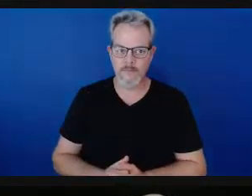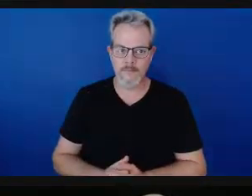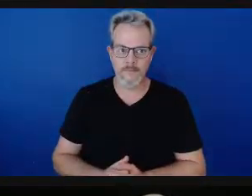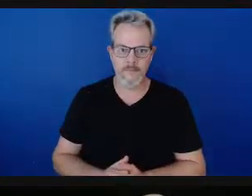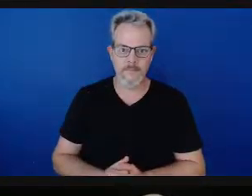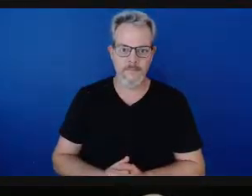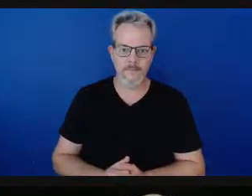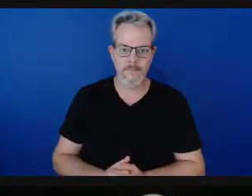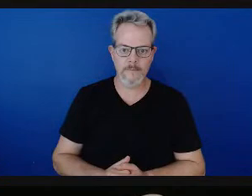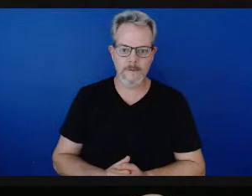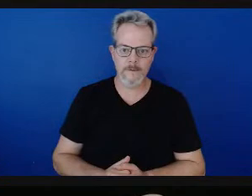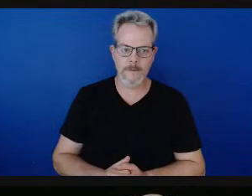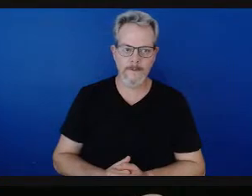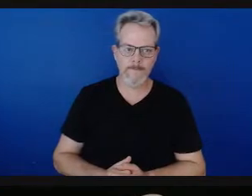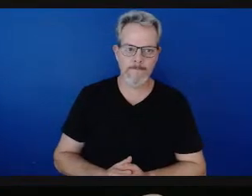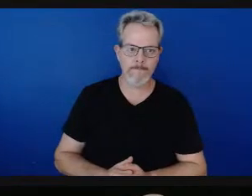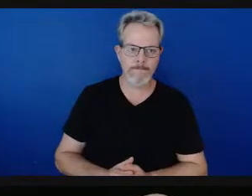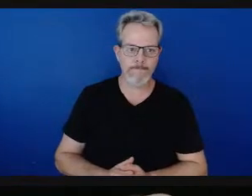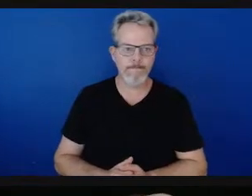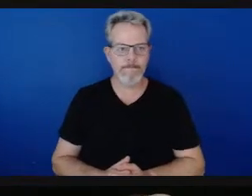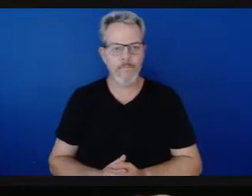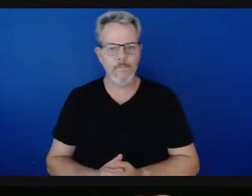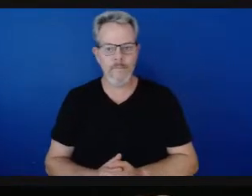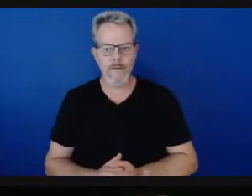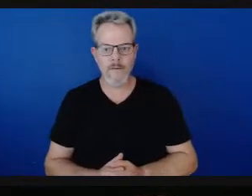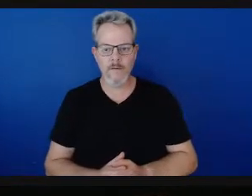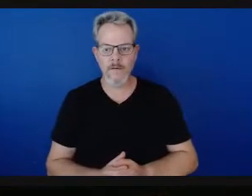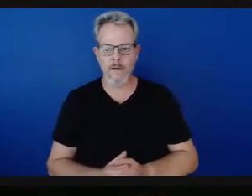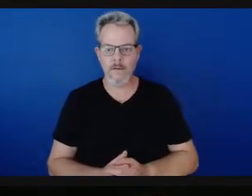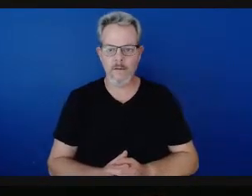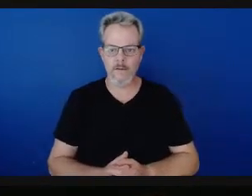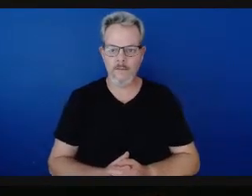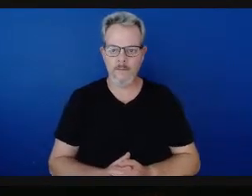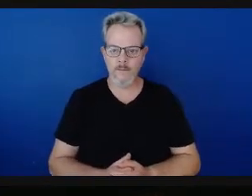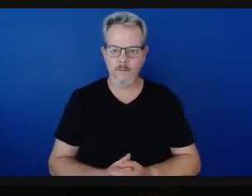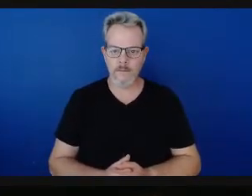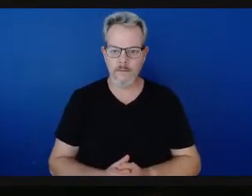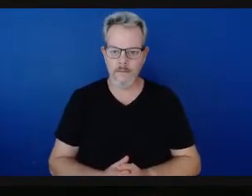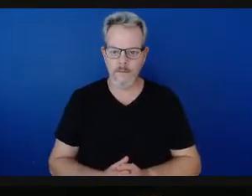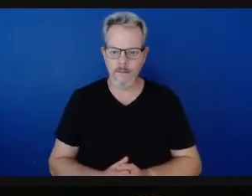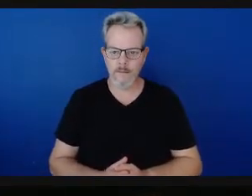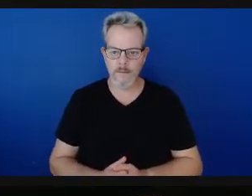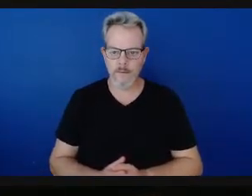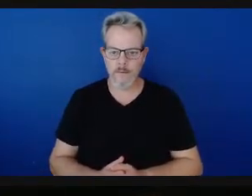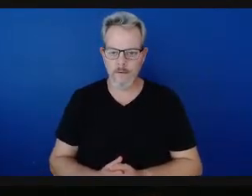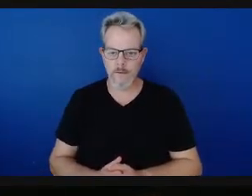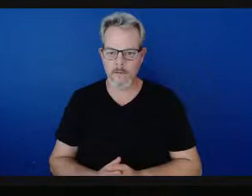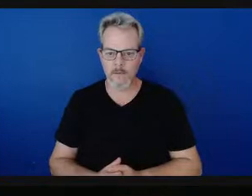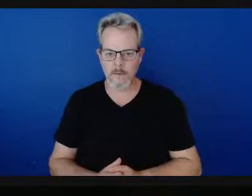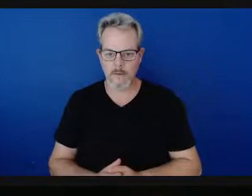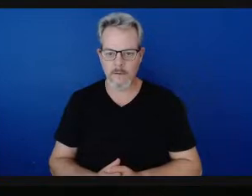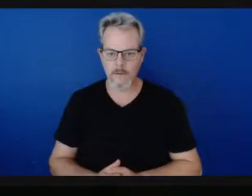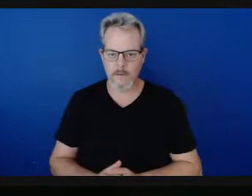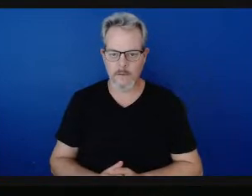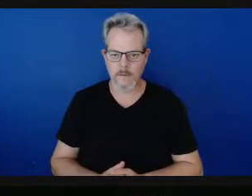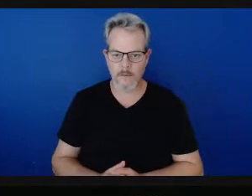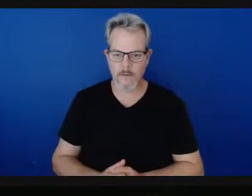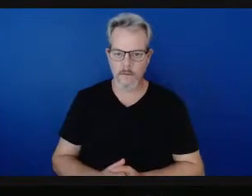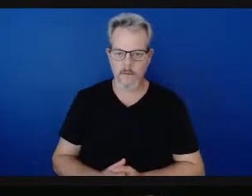Zoomed in, zoomed out, distal tip, and cones here, all from that one roaming camera that travels all around.